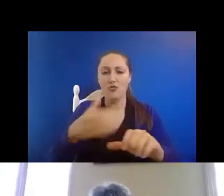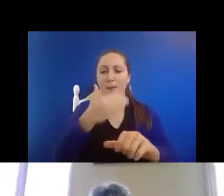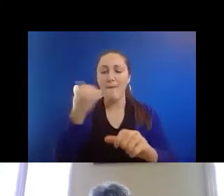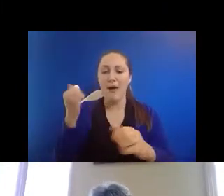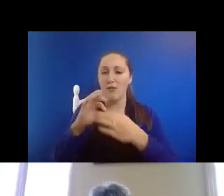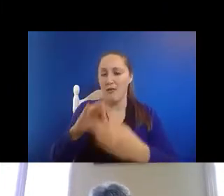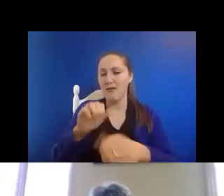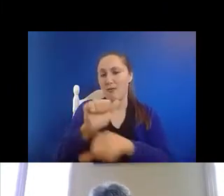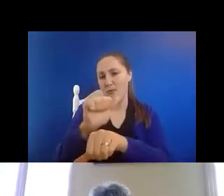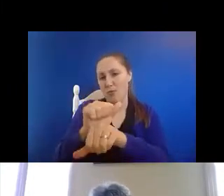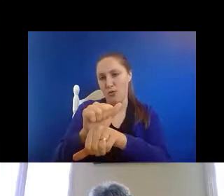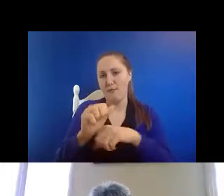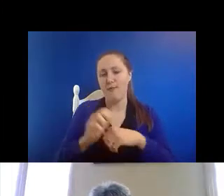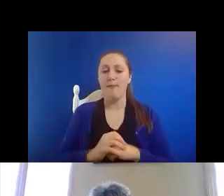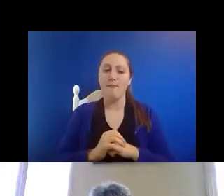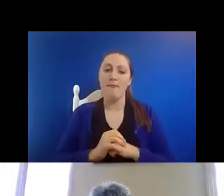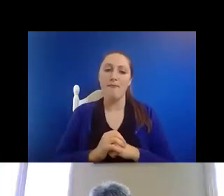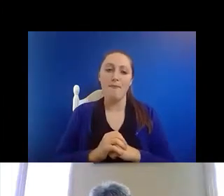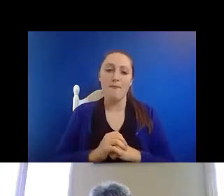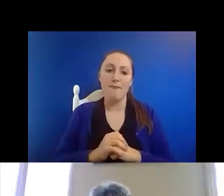slide.